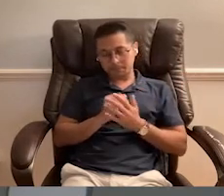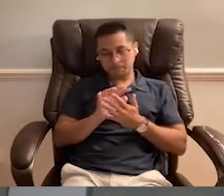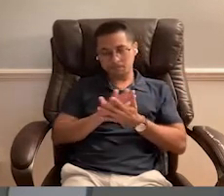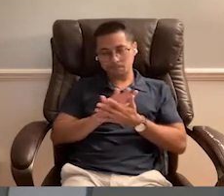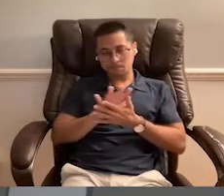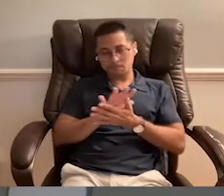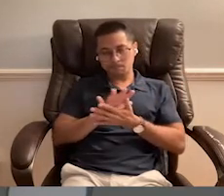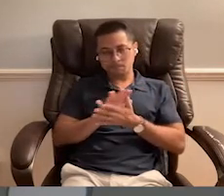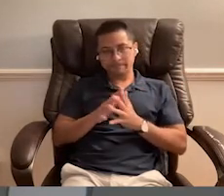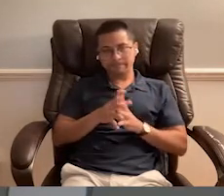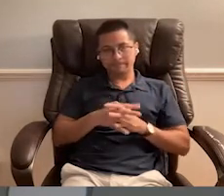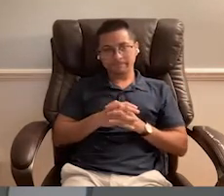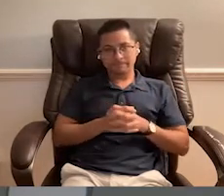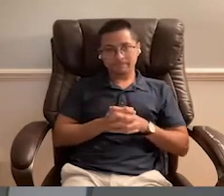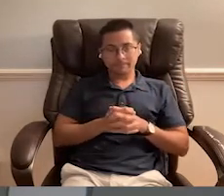Medicaid.